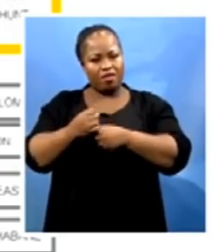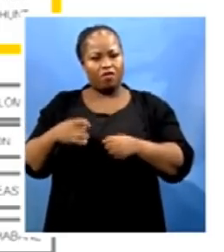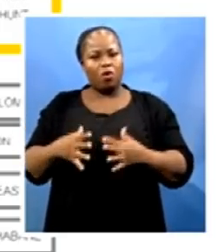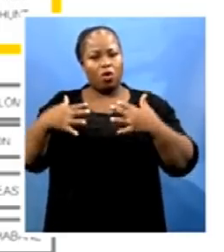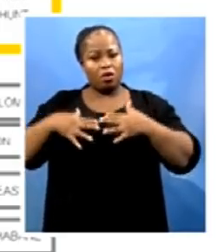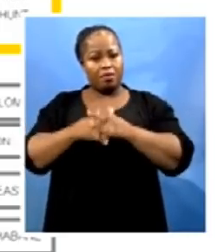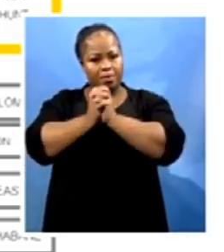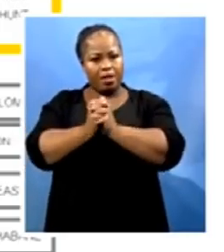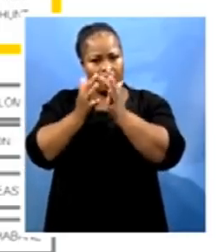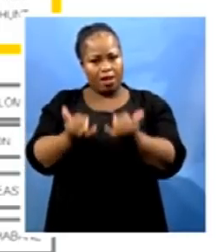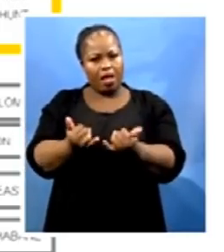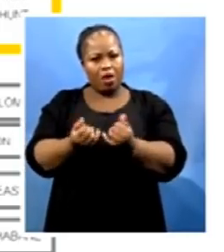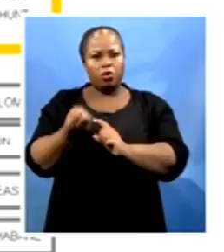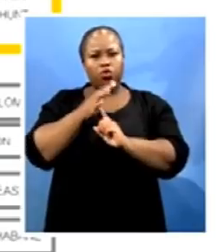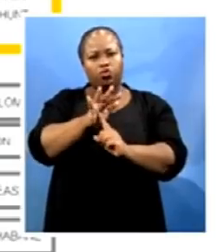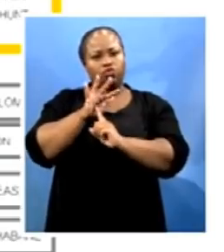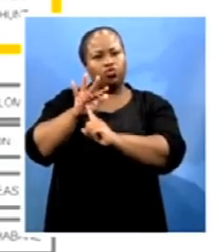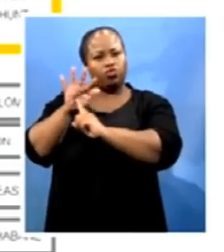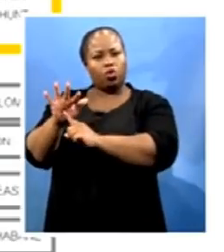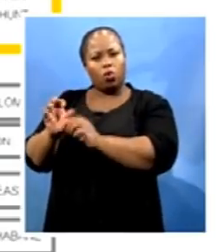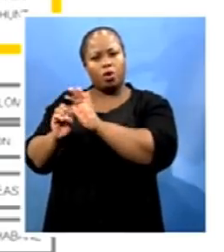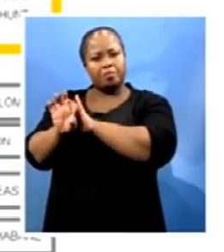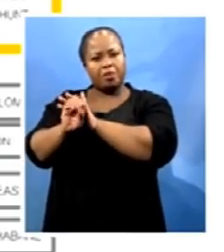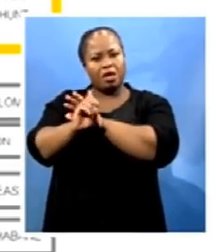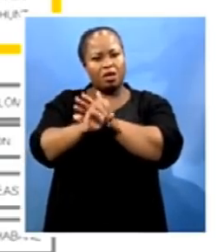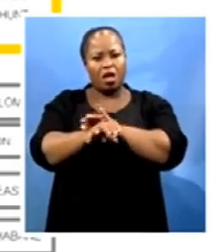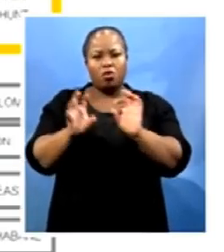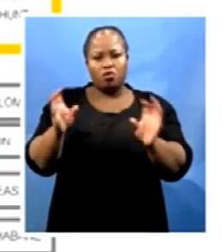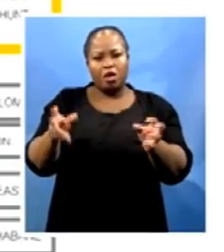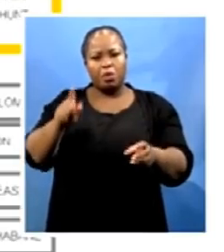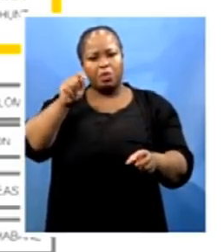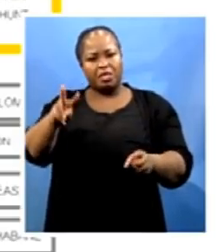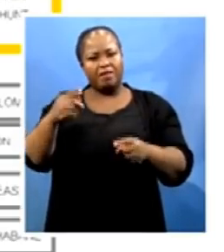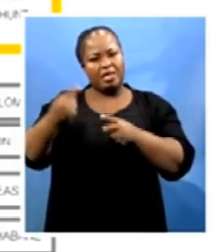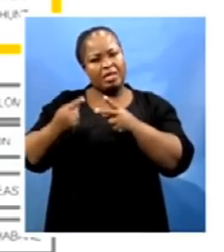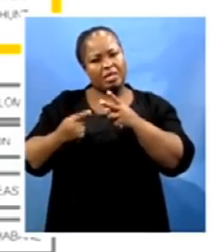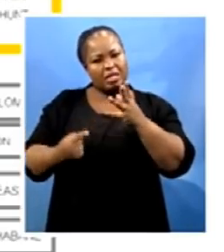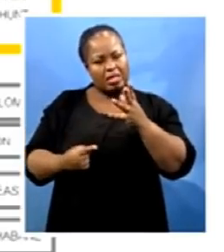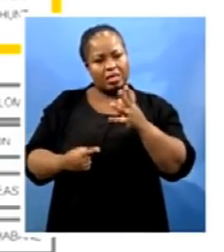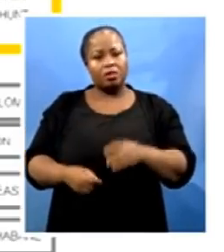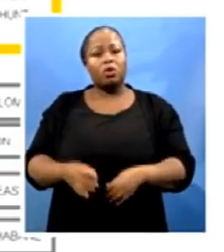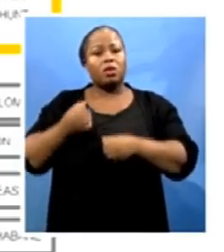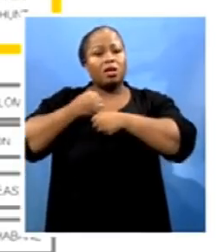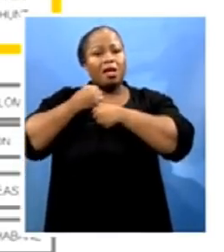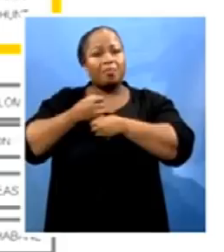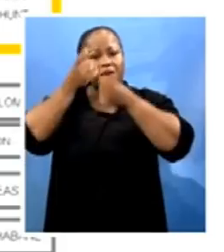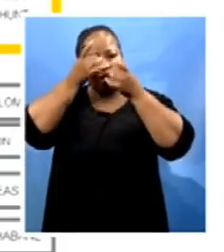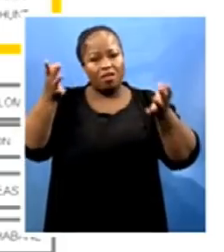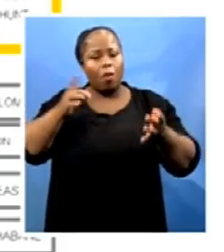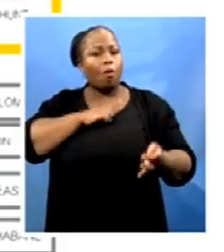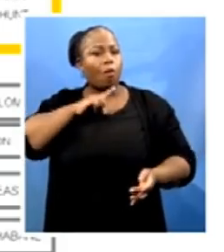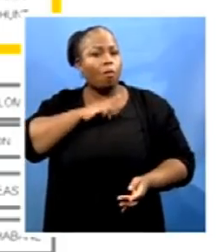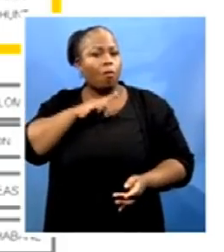major media platforms. This campaign seeks to inspire and mobilize South Africans to